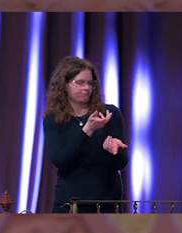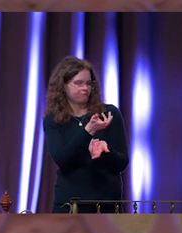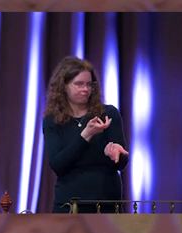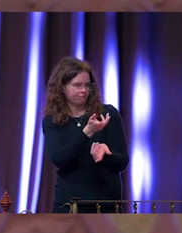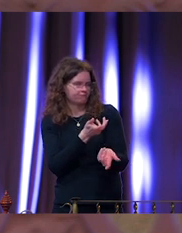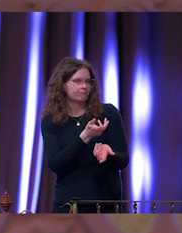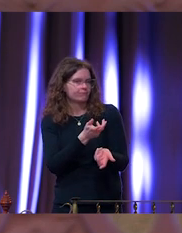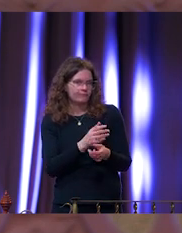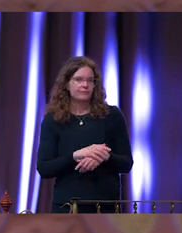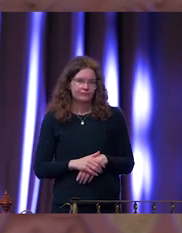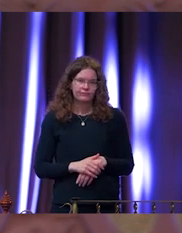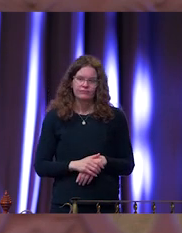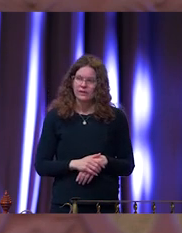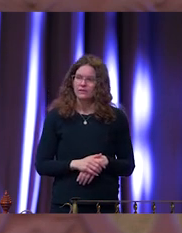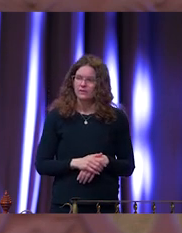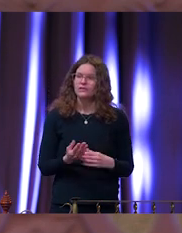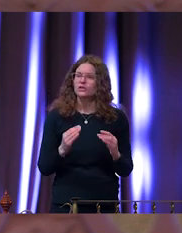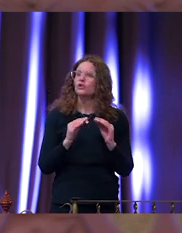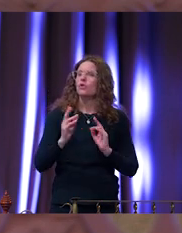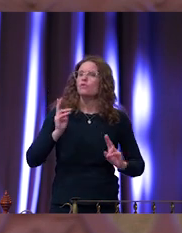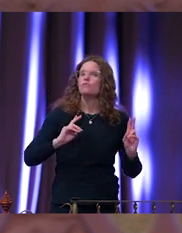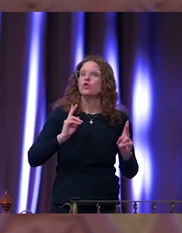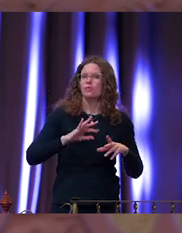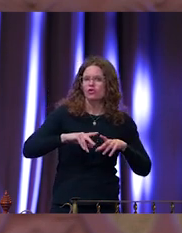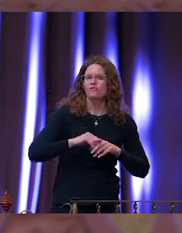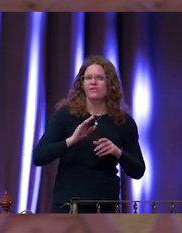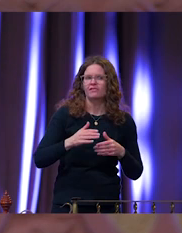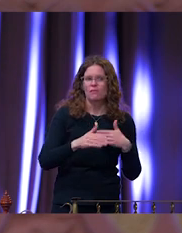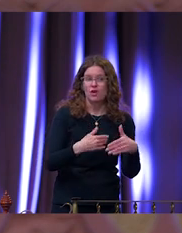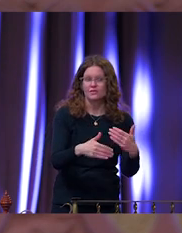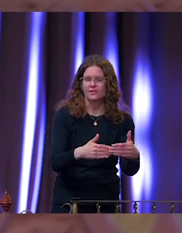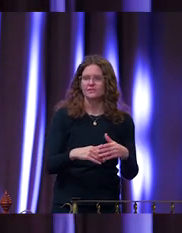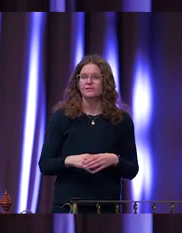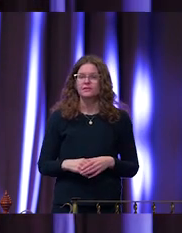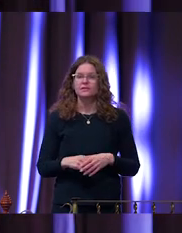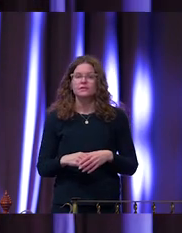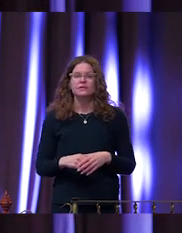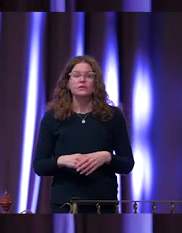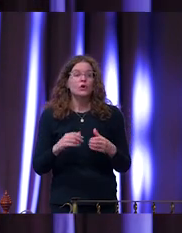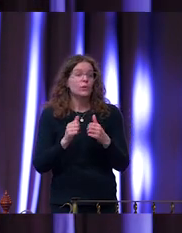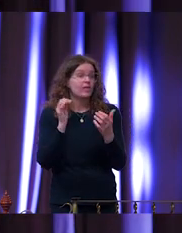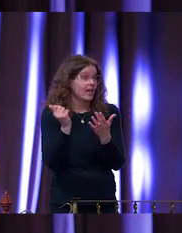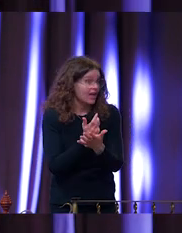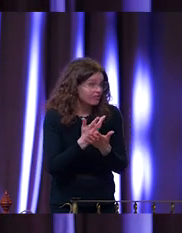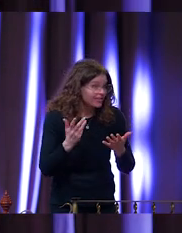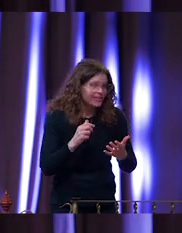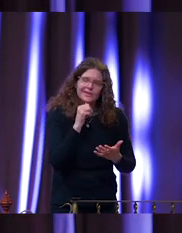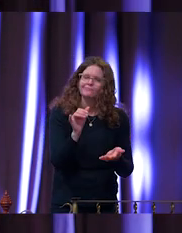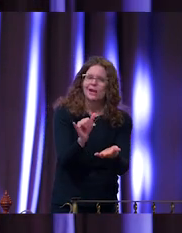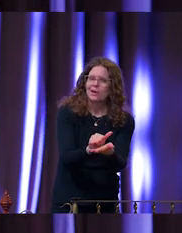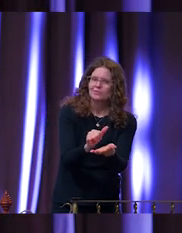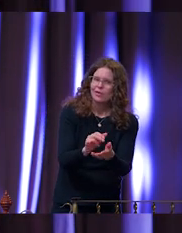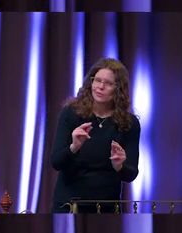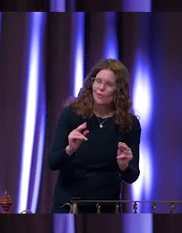And so I think that allows more people into the process. So, you know, it's not possible with everything. Certainly, as I mentioned, we give out, you know,